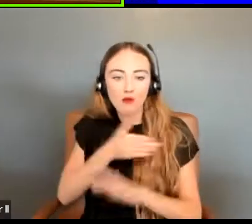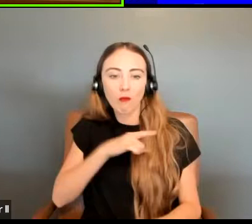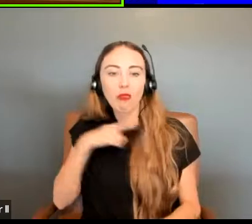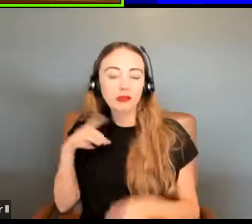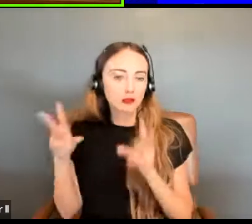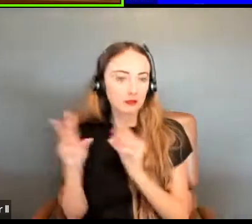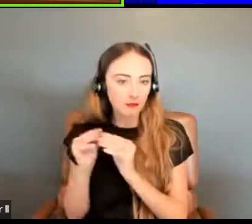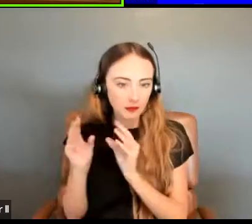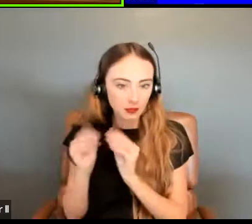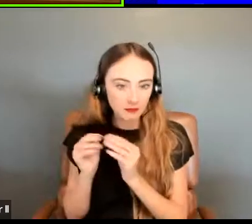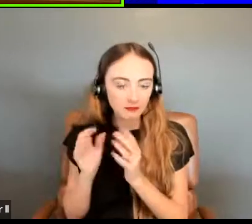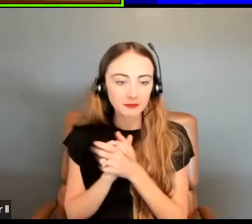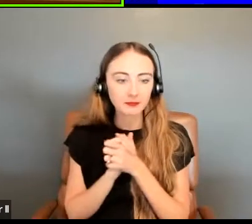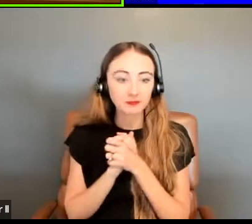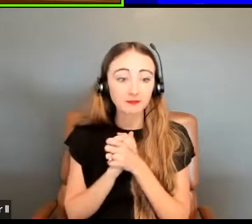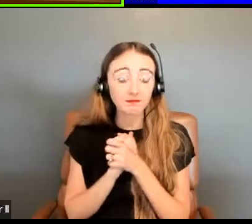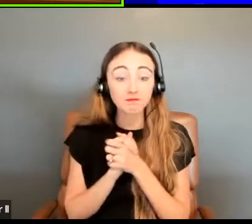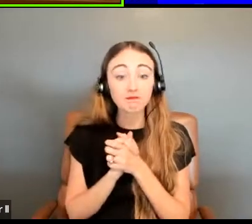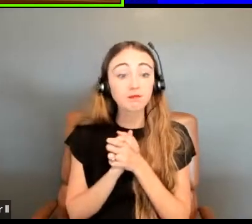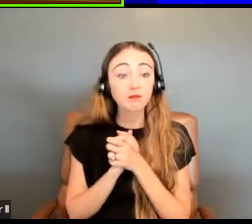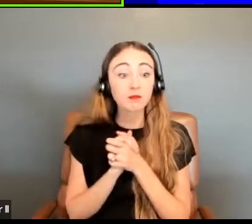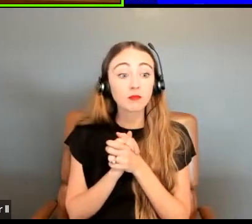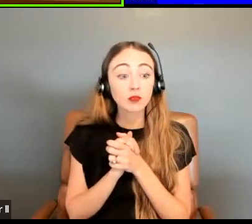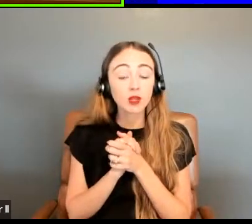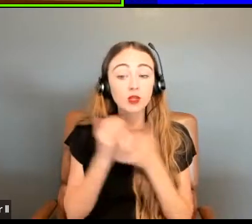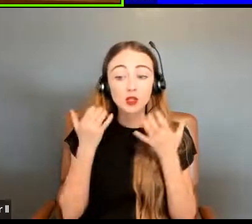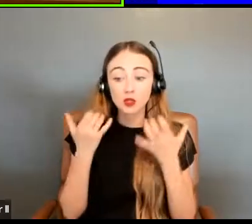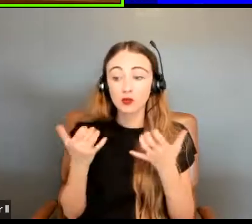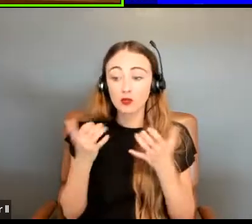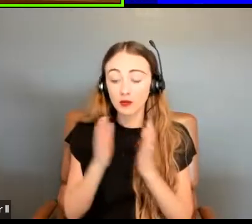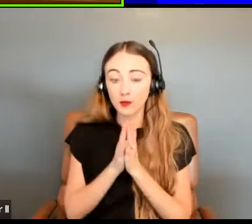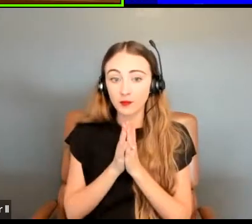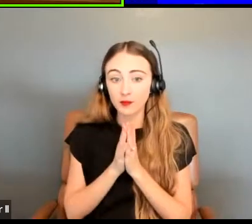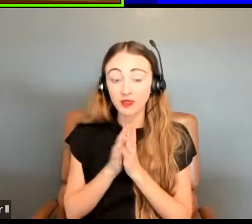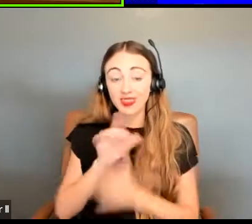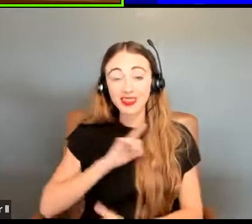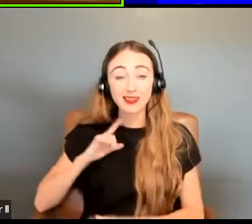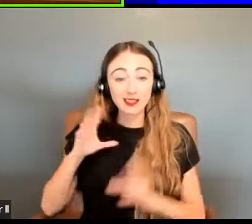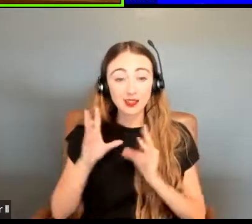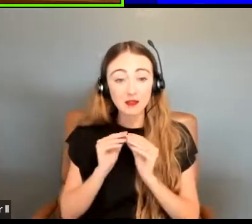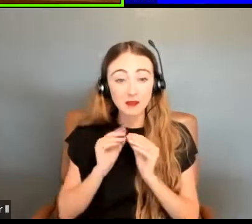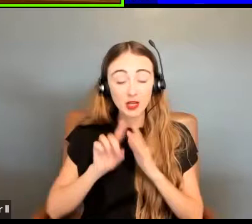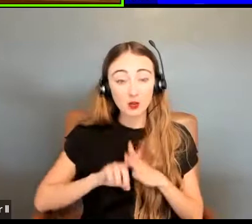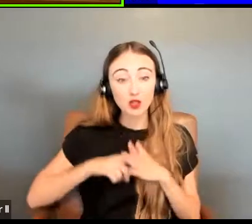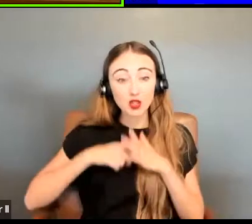meeting. With that, we will start the legislative meeting